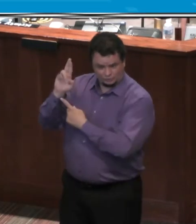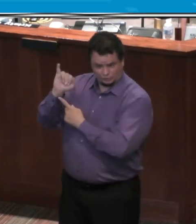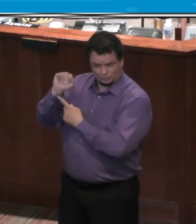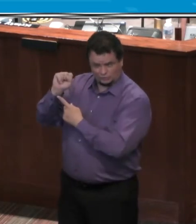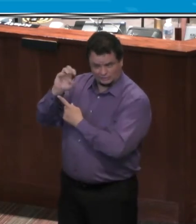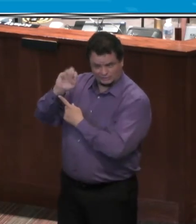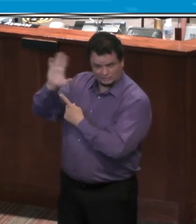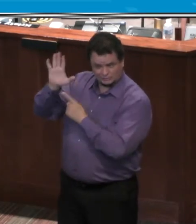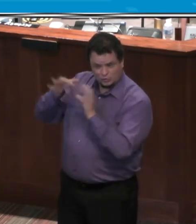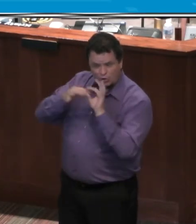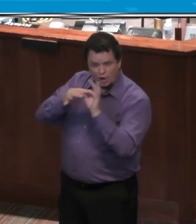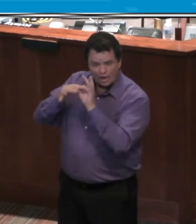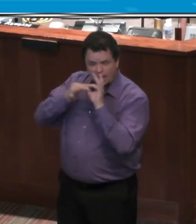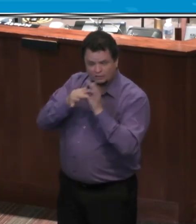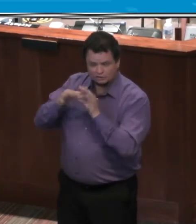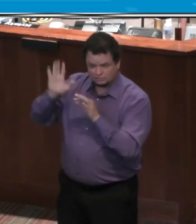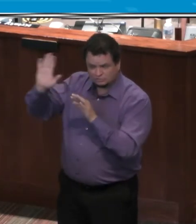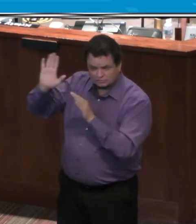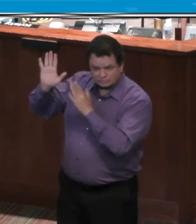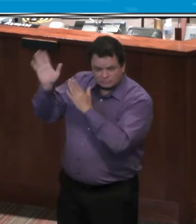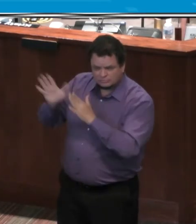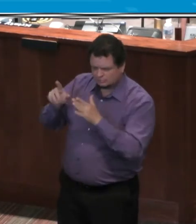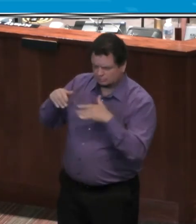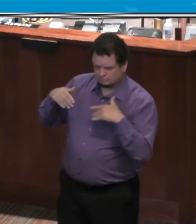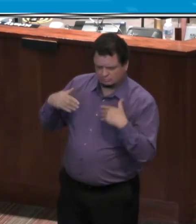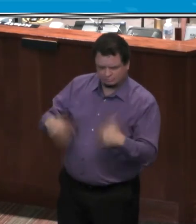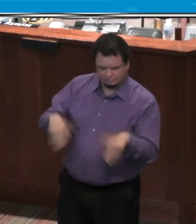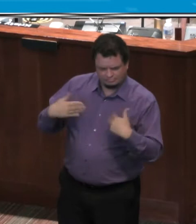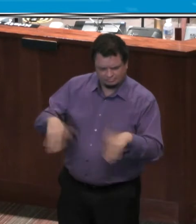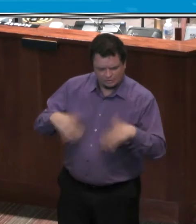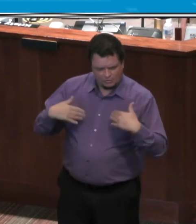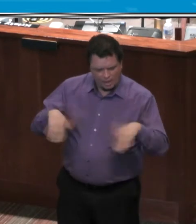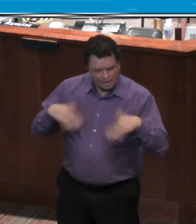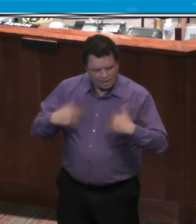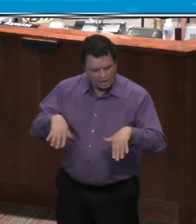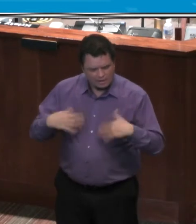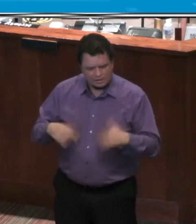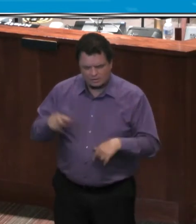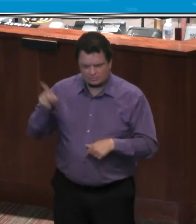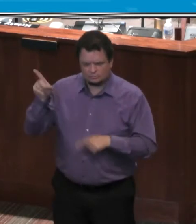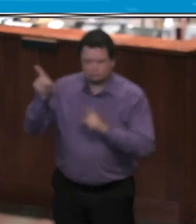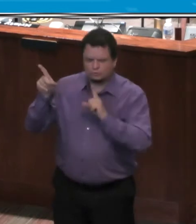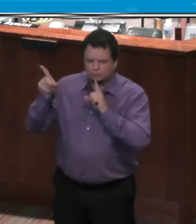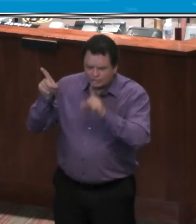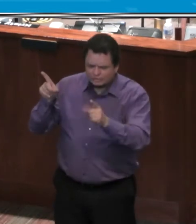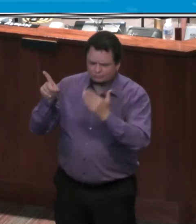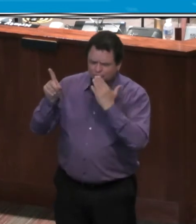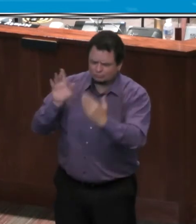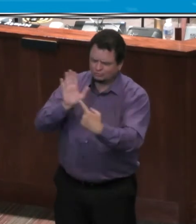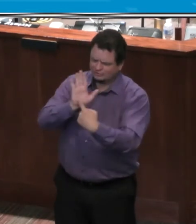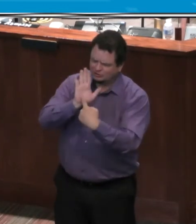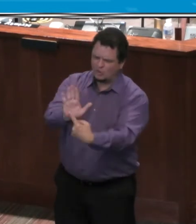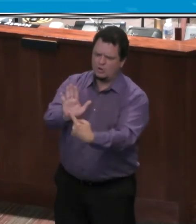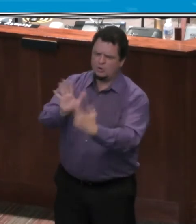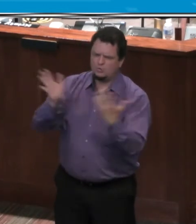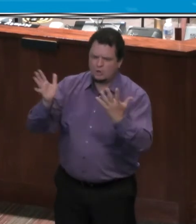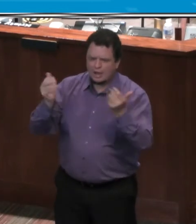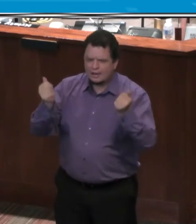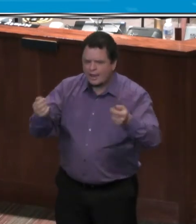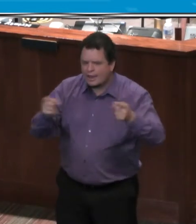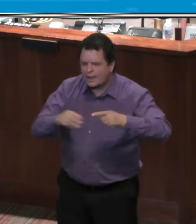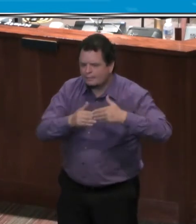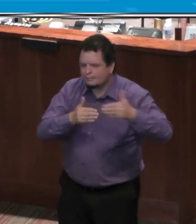do with great leadership and a great participation from the community. Giving the community a voice